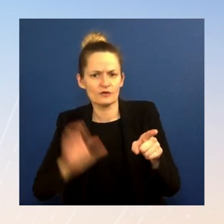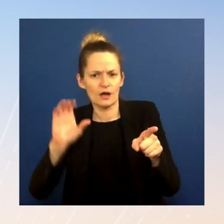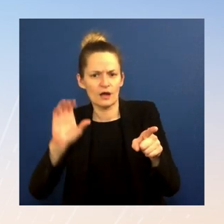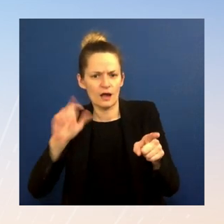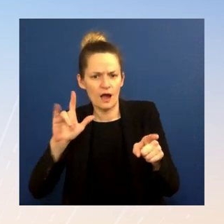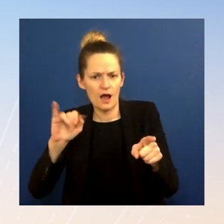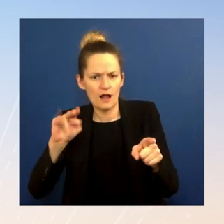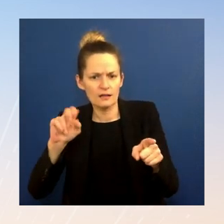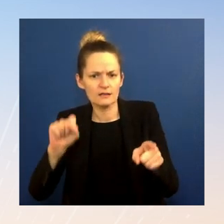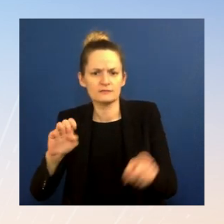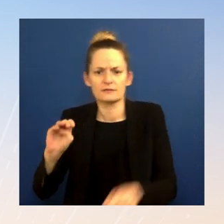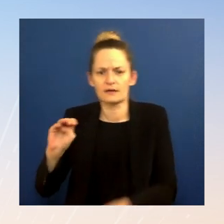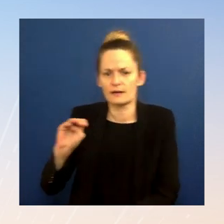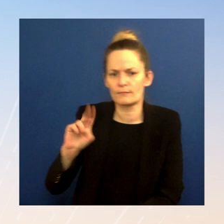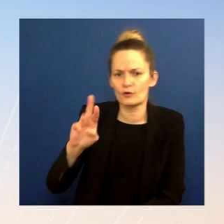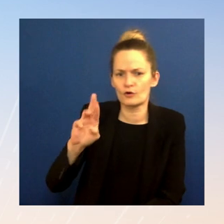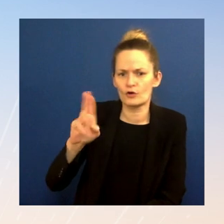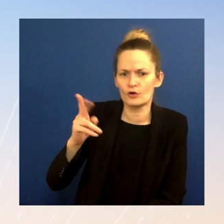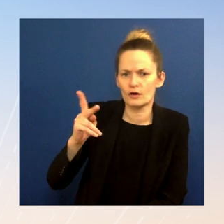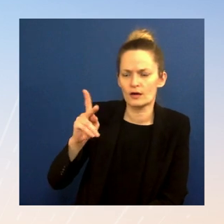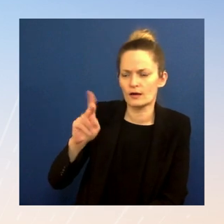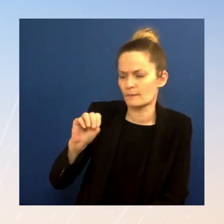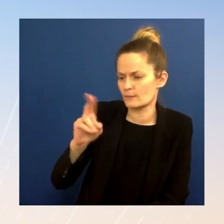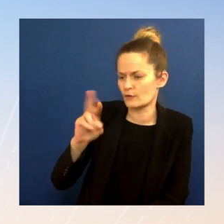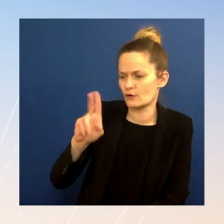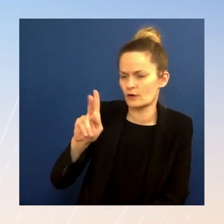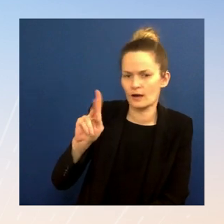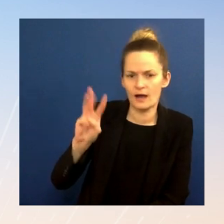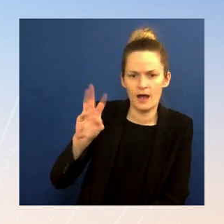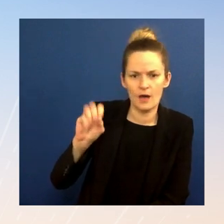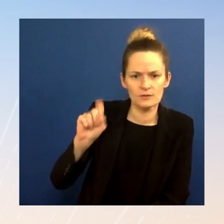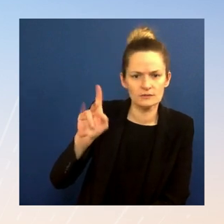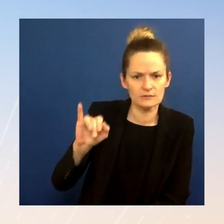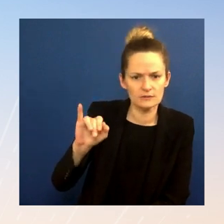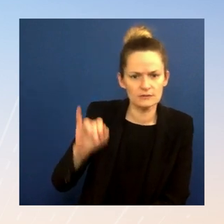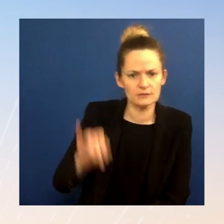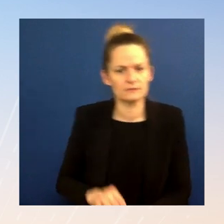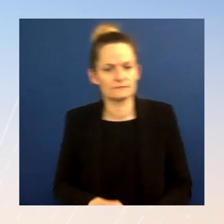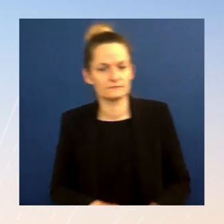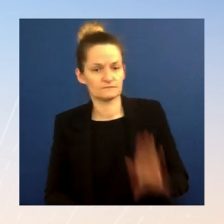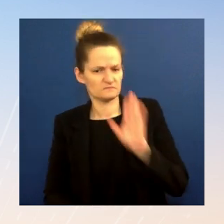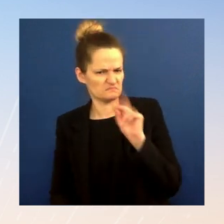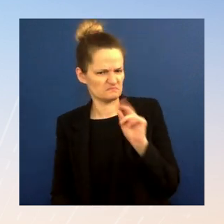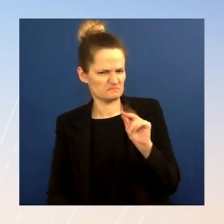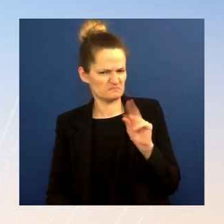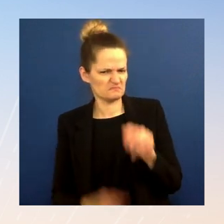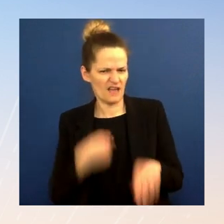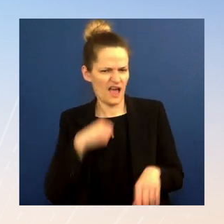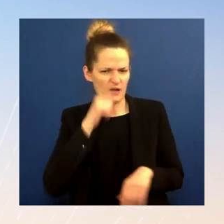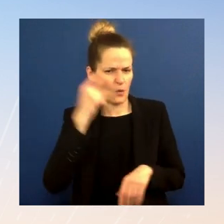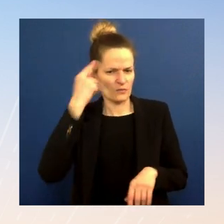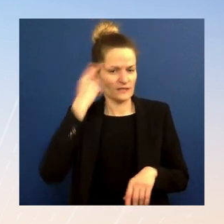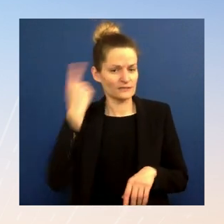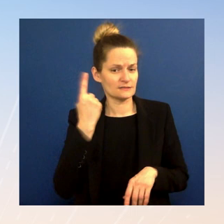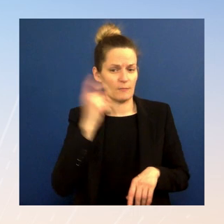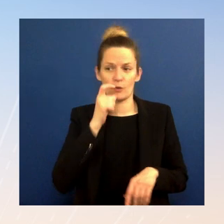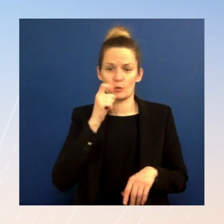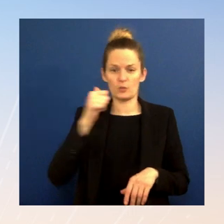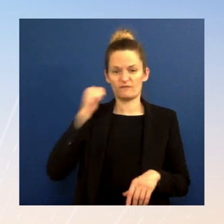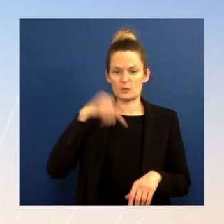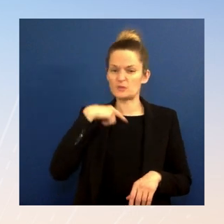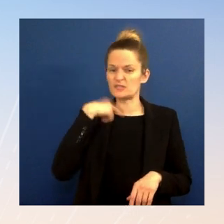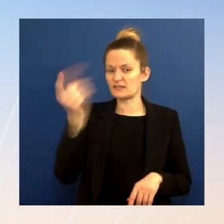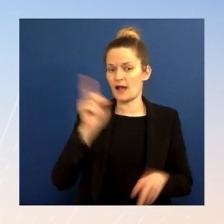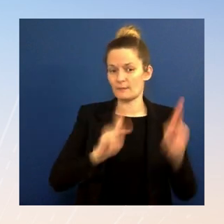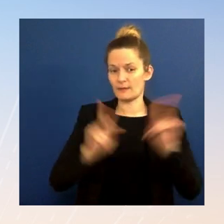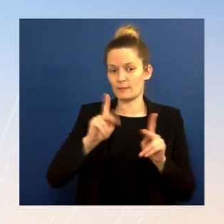whether or not he would vote for Roy Moore is an effective and credible messenger on this. Go ahead. Thanks, Jen. I'm going to try again